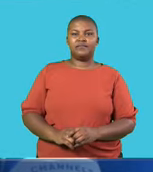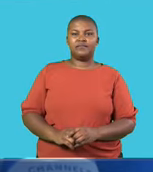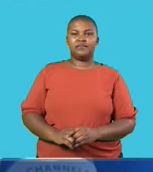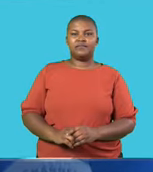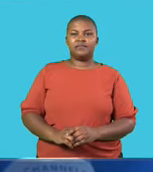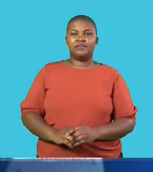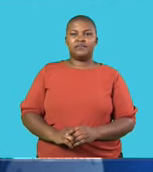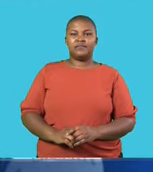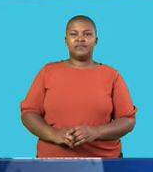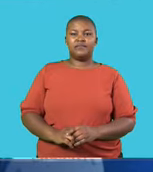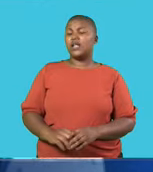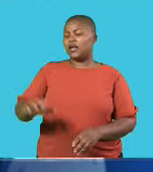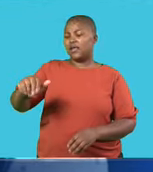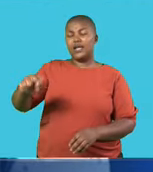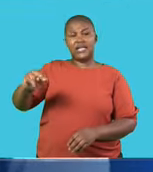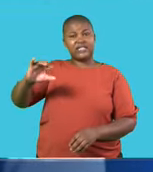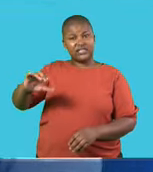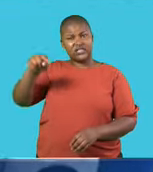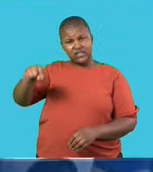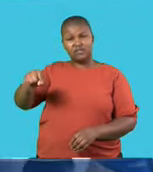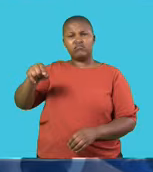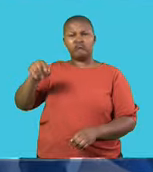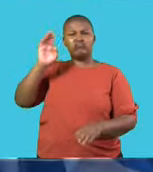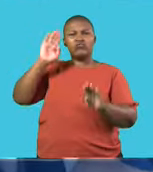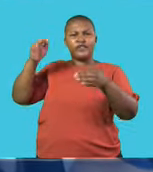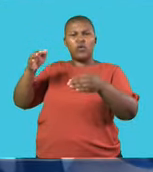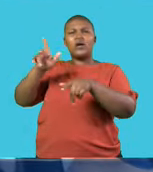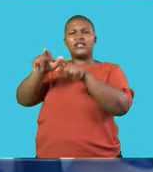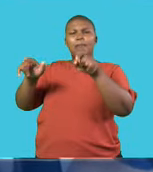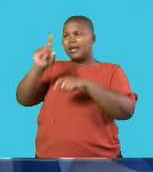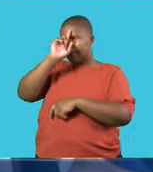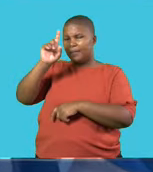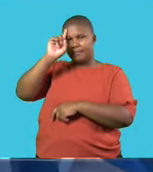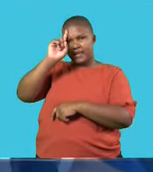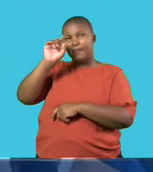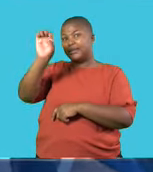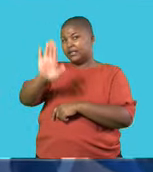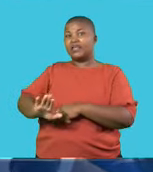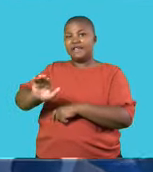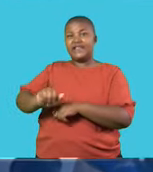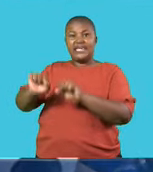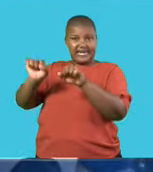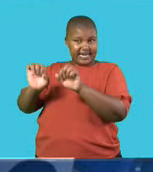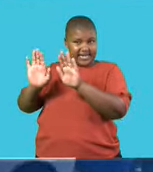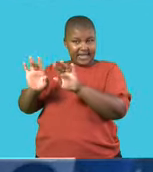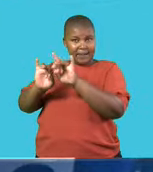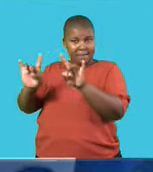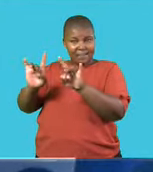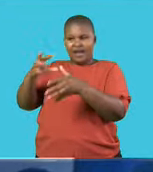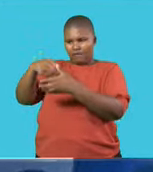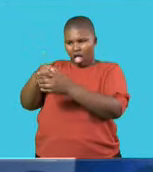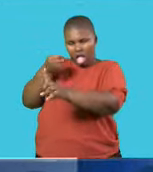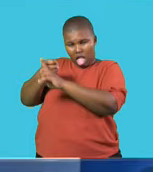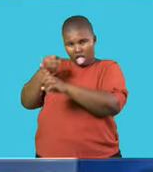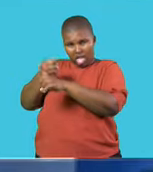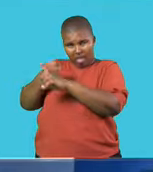Is the liberation movement. Mutu wa wanda mamiyama was a South Africa. Not just the political party, call